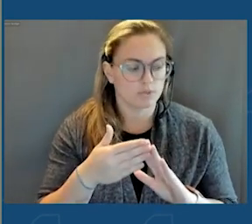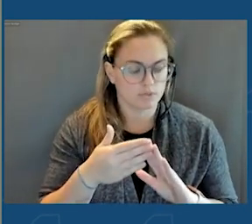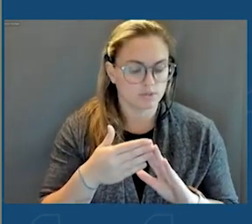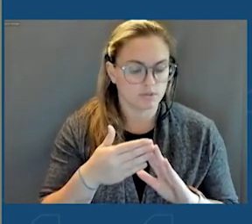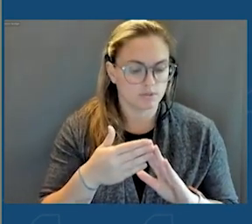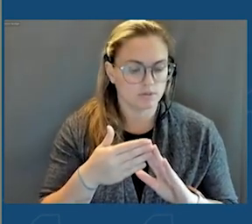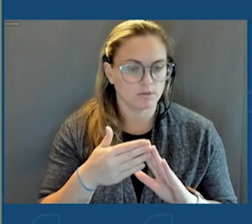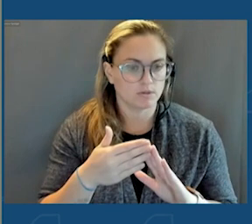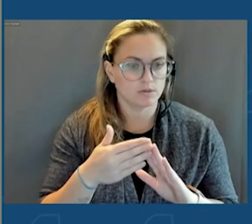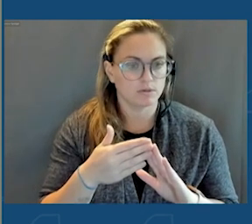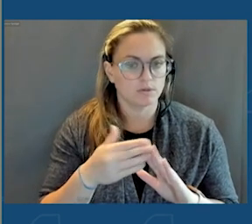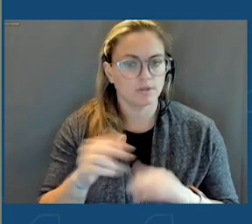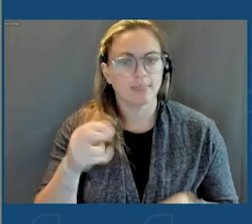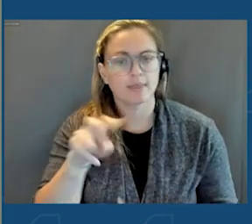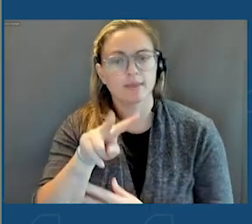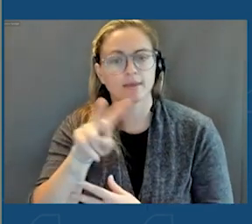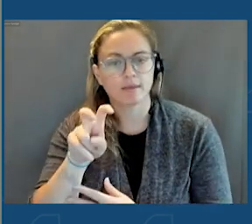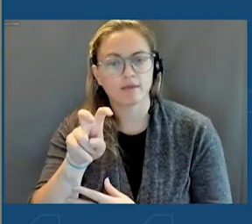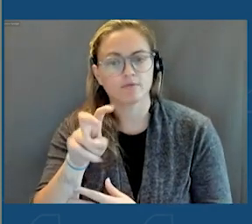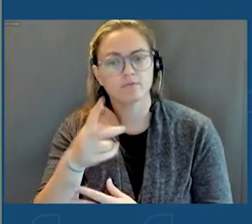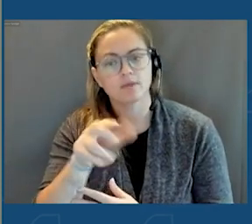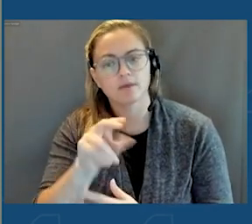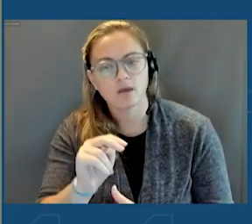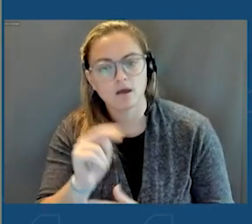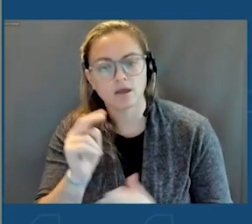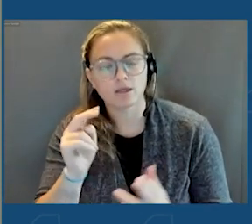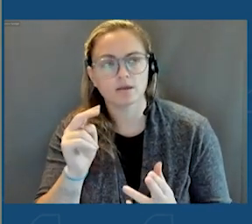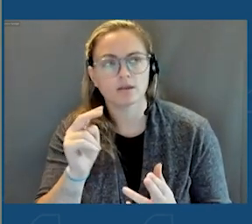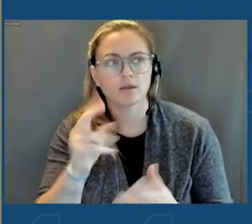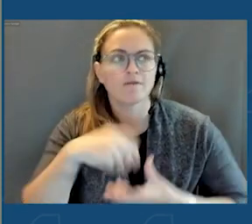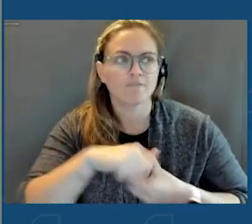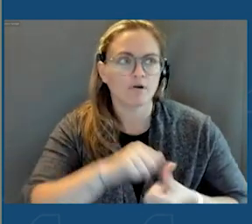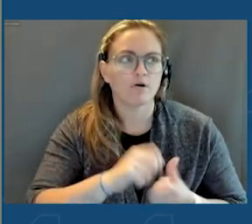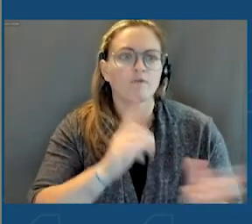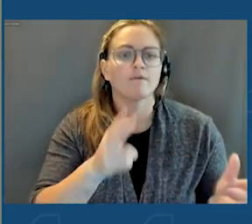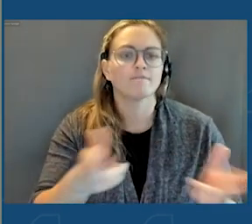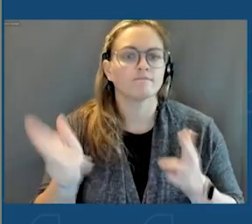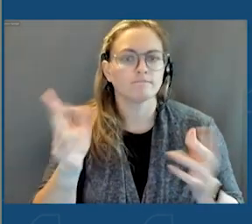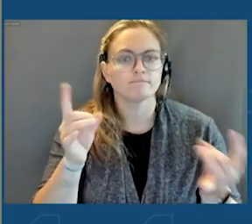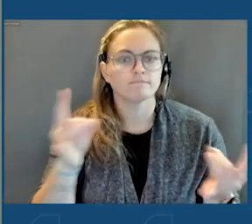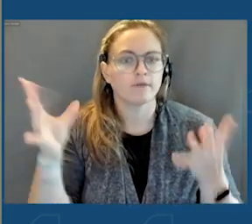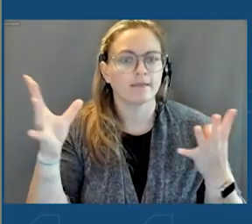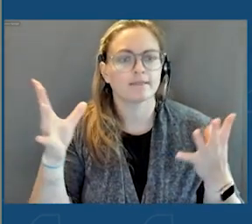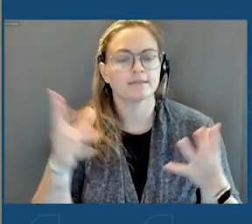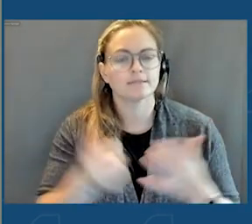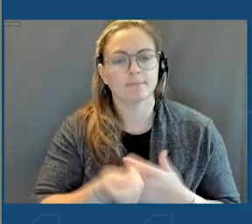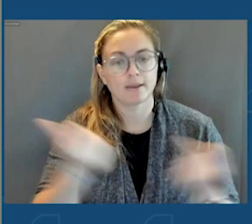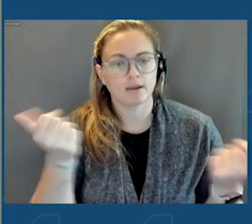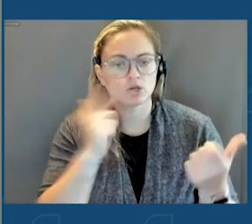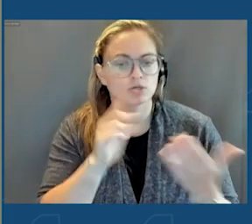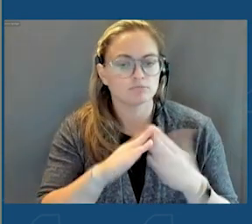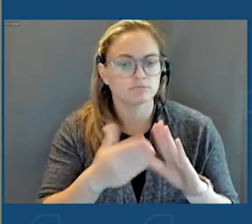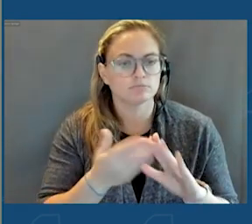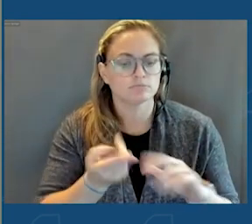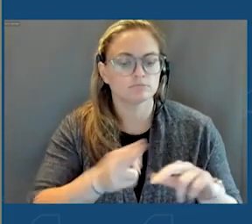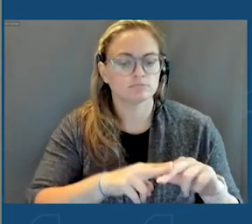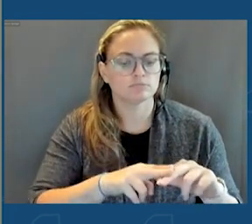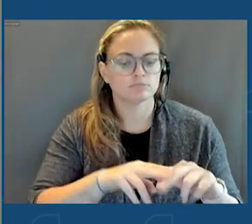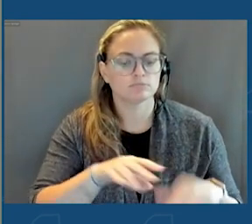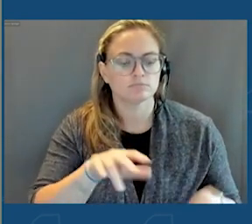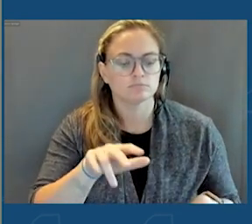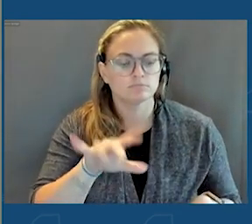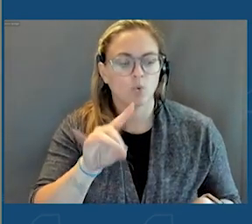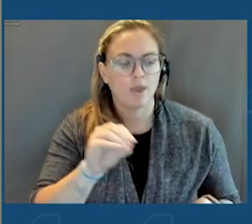call the GIVE jurisdictions, the Gun Involved Violence Elimination communities. We increased it to 28. I